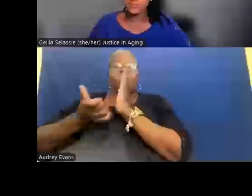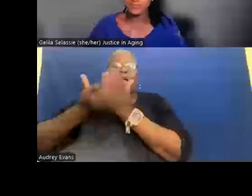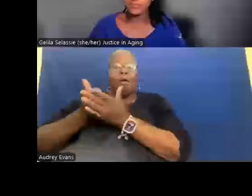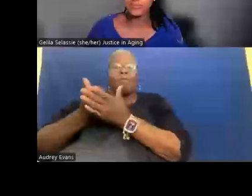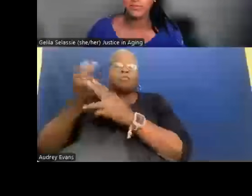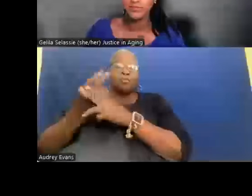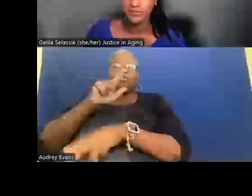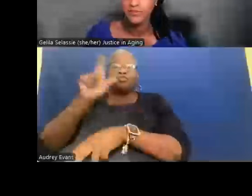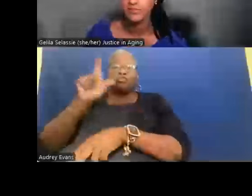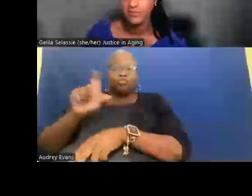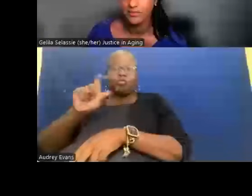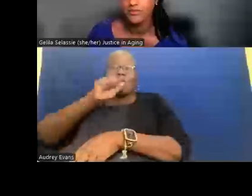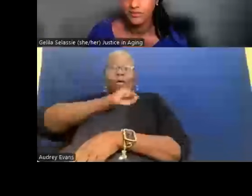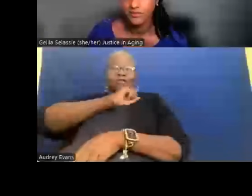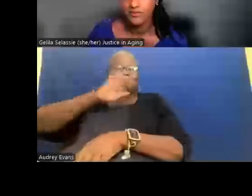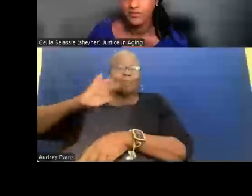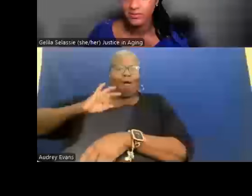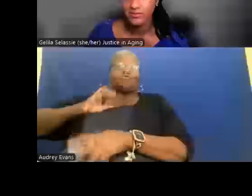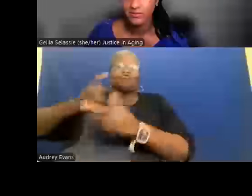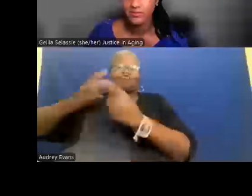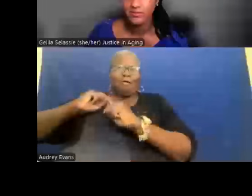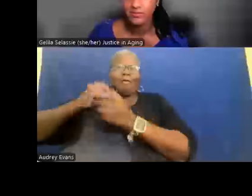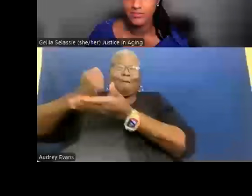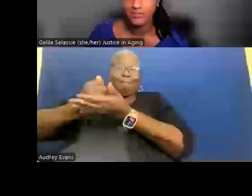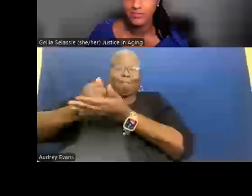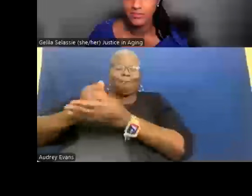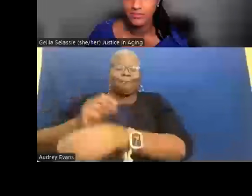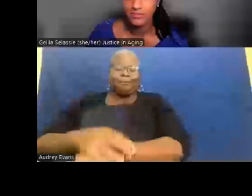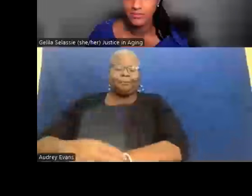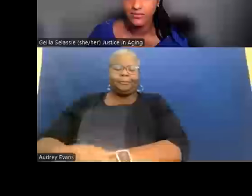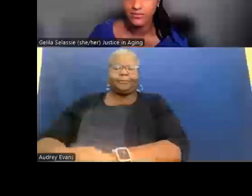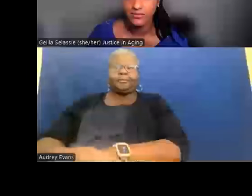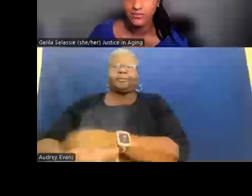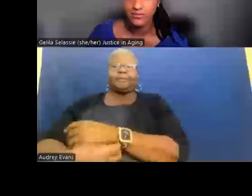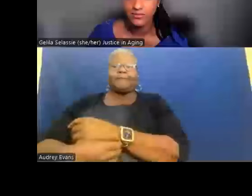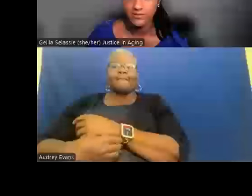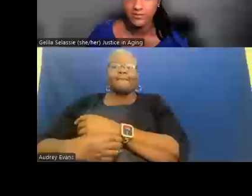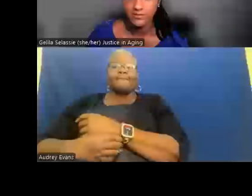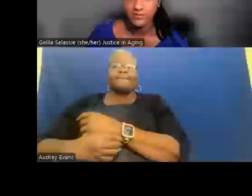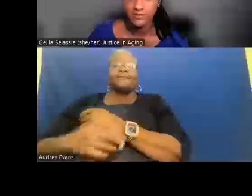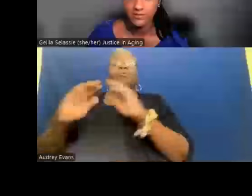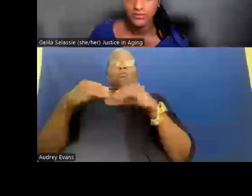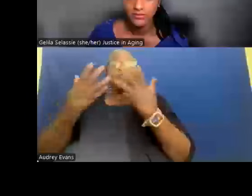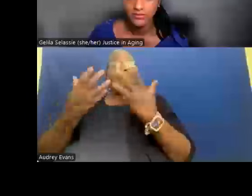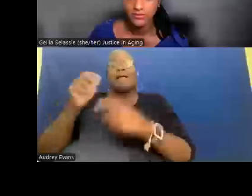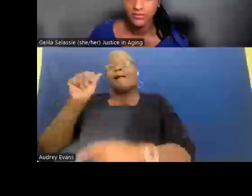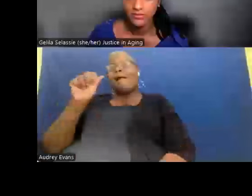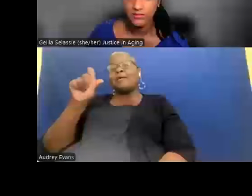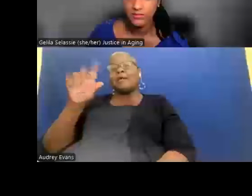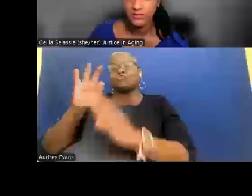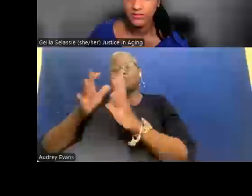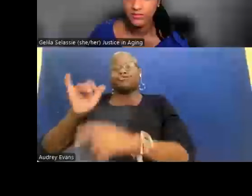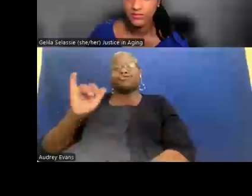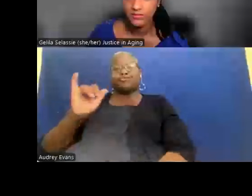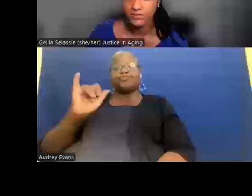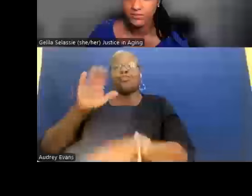Zoom, and our staff will do our best to assist you. We are also providing American Sign Language